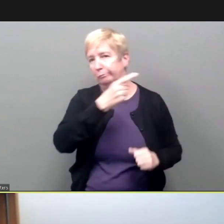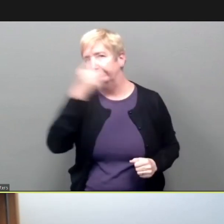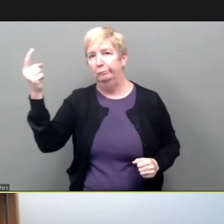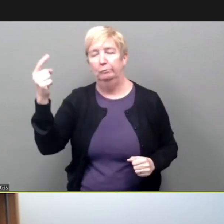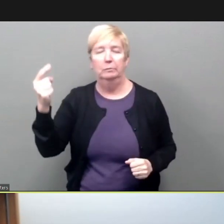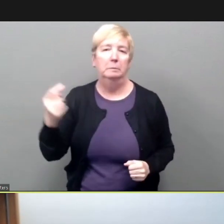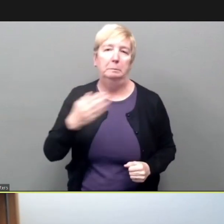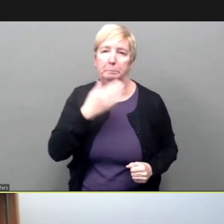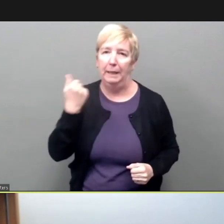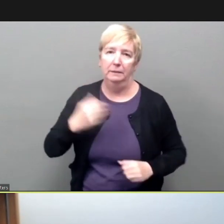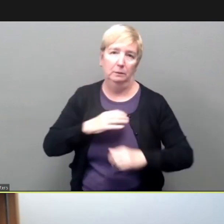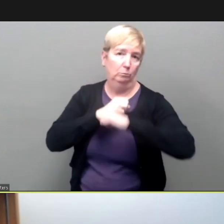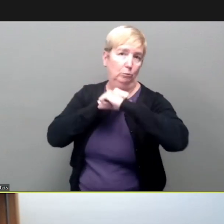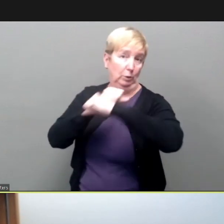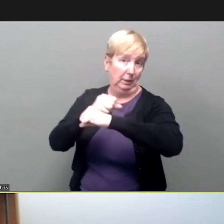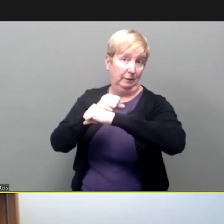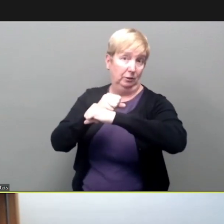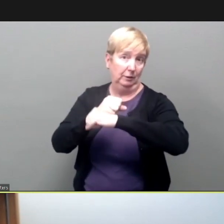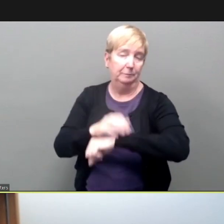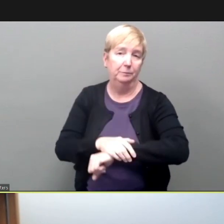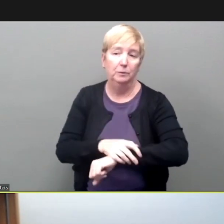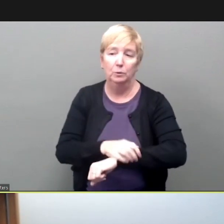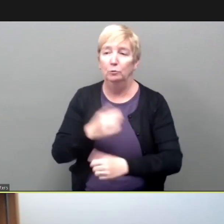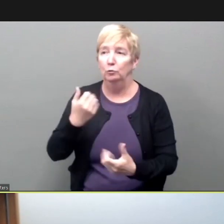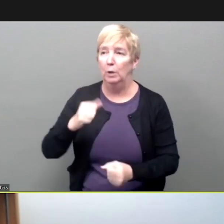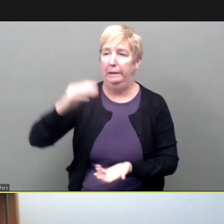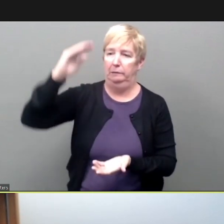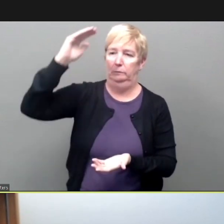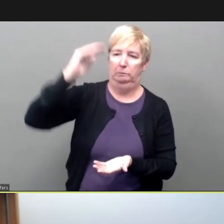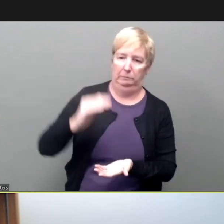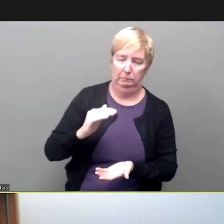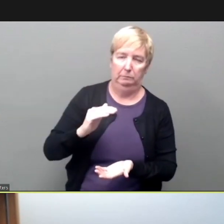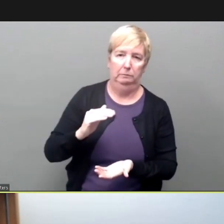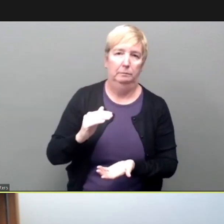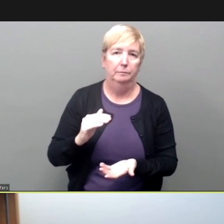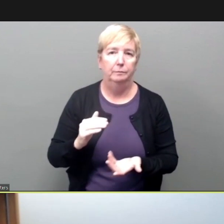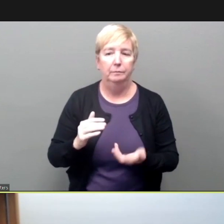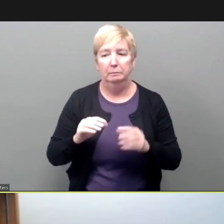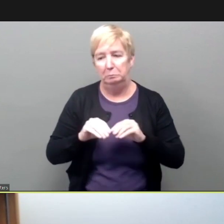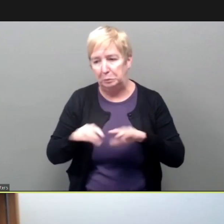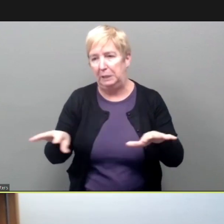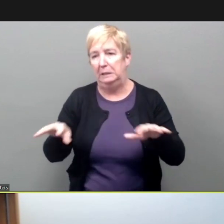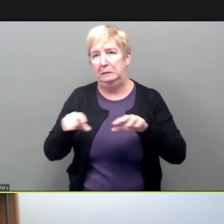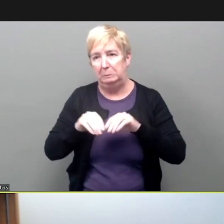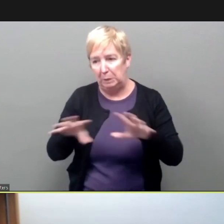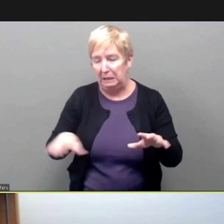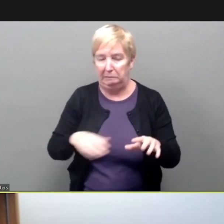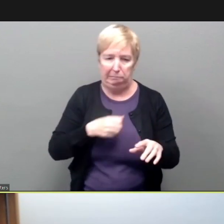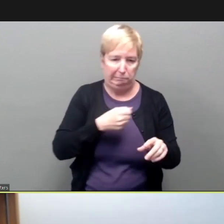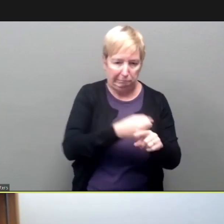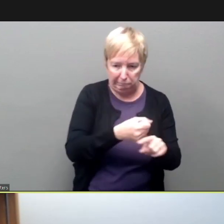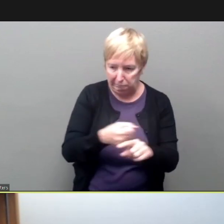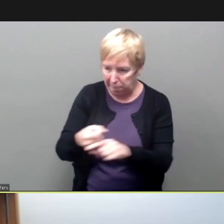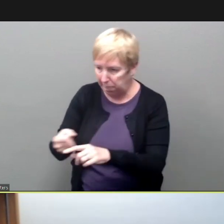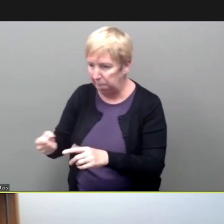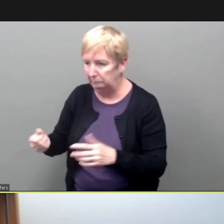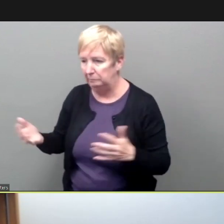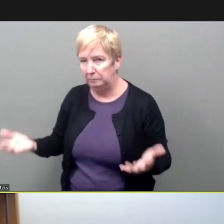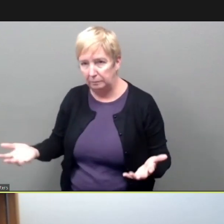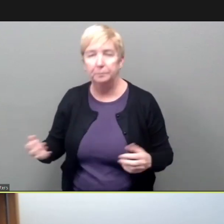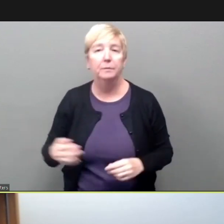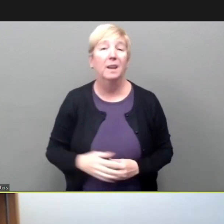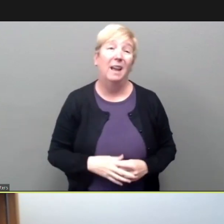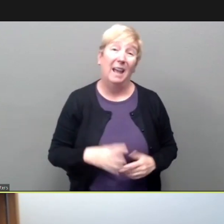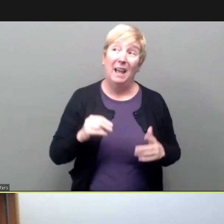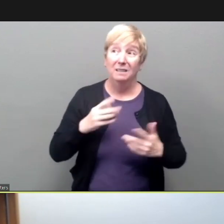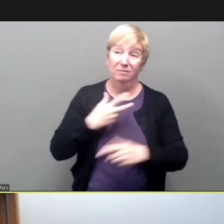countermeasure to help mitigate the ongoing spread and impact of this pandemic, and also to keep ourselves